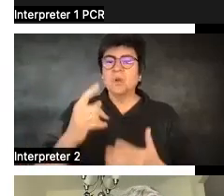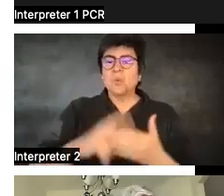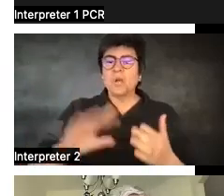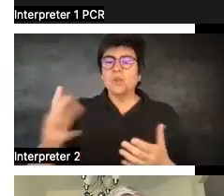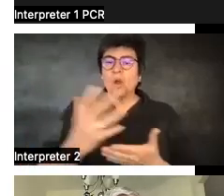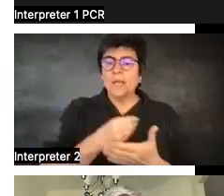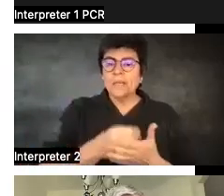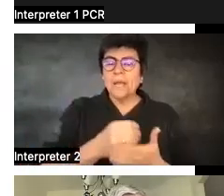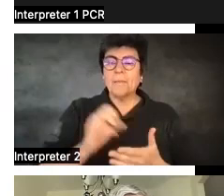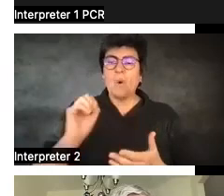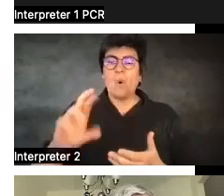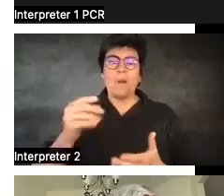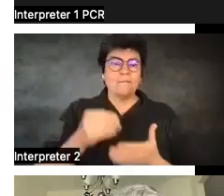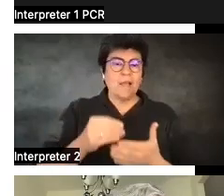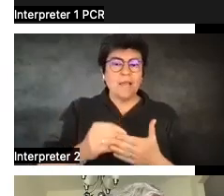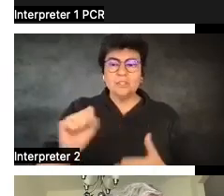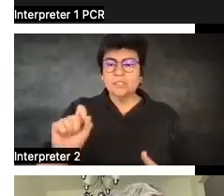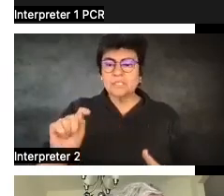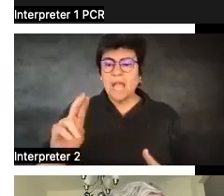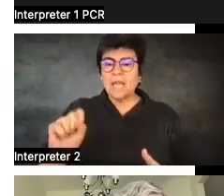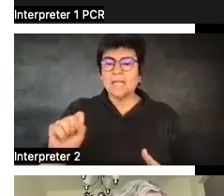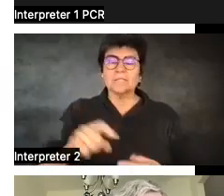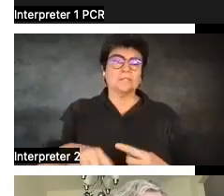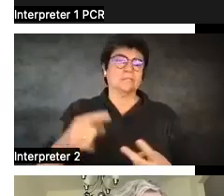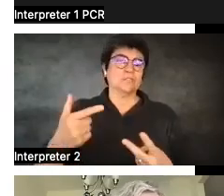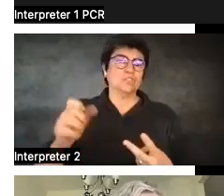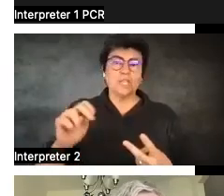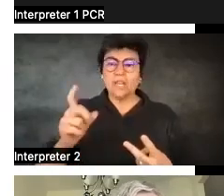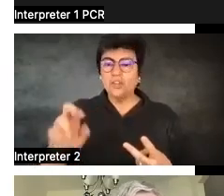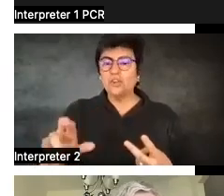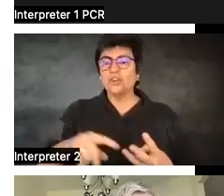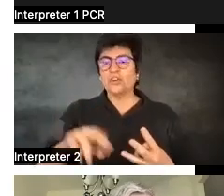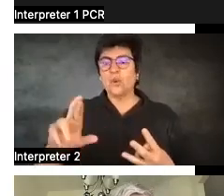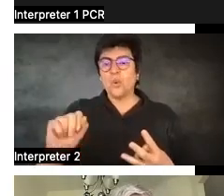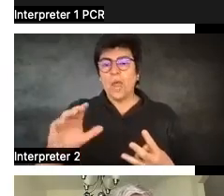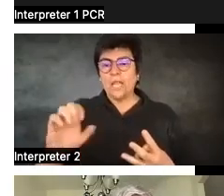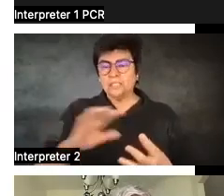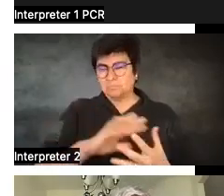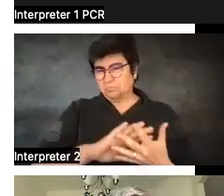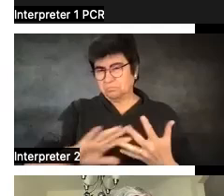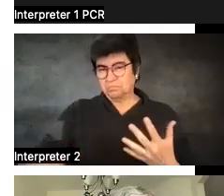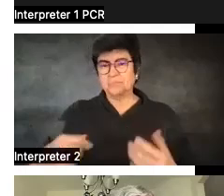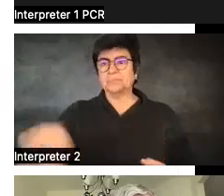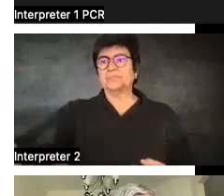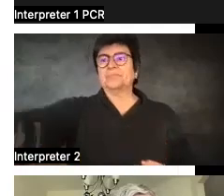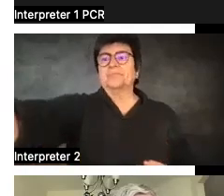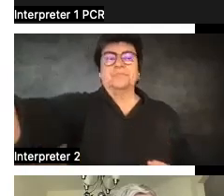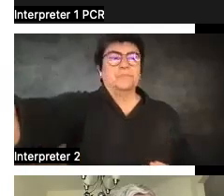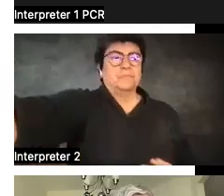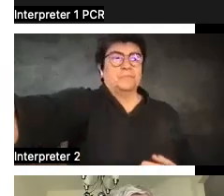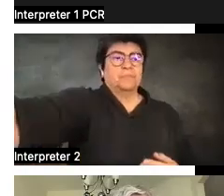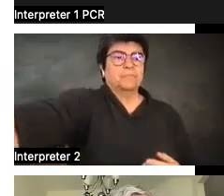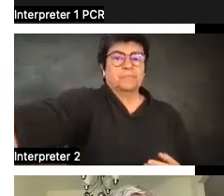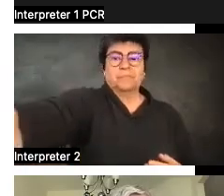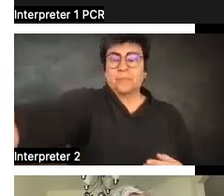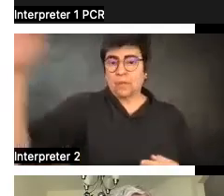your financial status is or your gender or your race or anything like that line. So basically, in a traditional